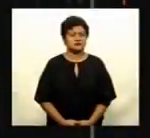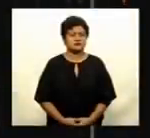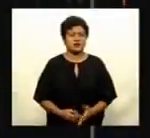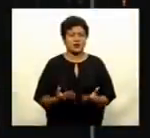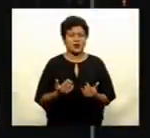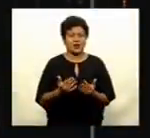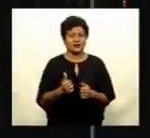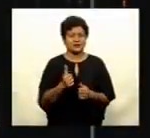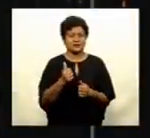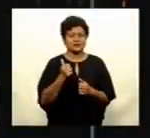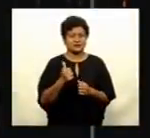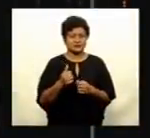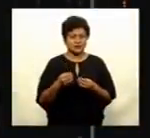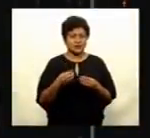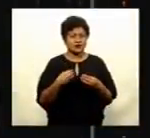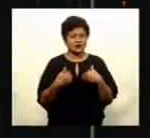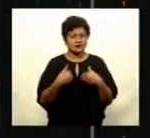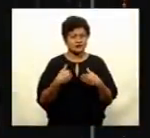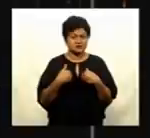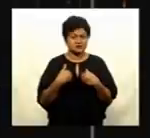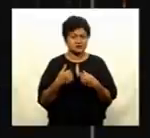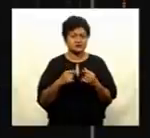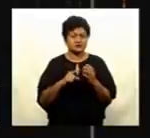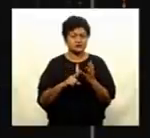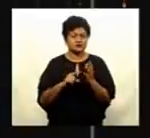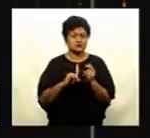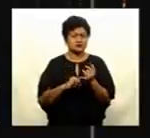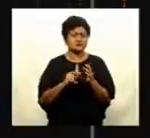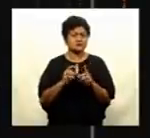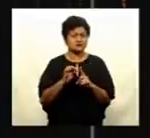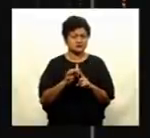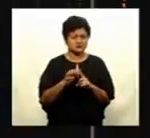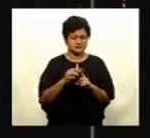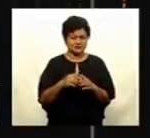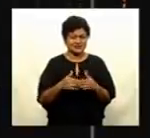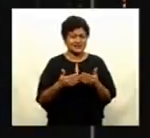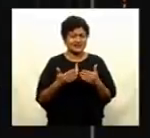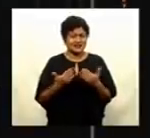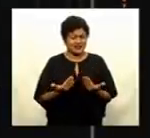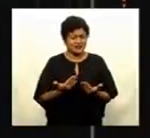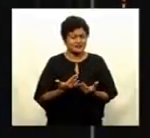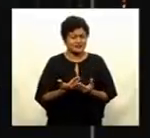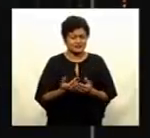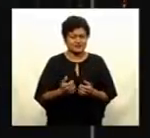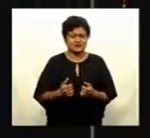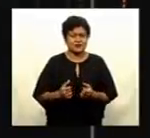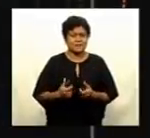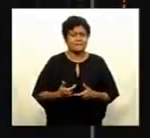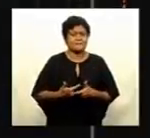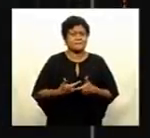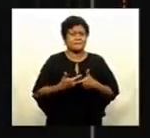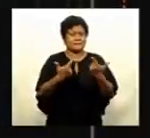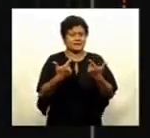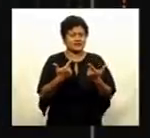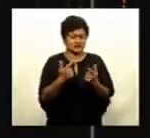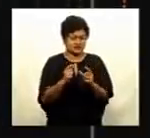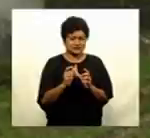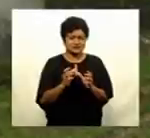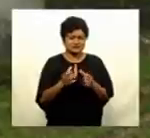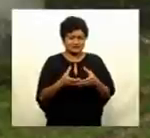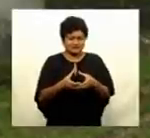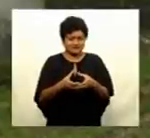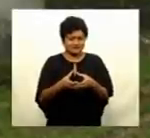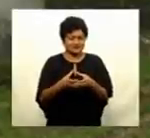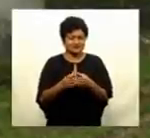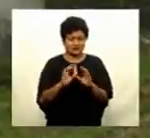Welcome back. The University of the South Pacific is punching above its weight against some of the biggest institutions around the world. This